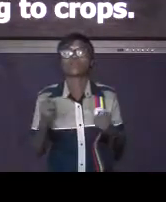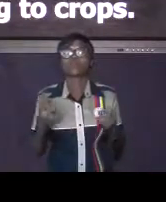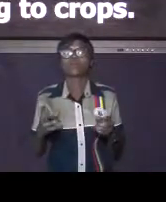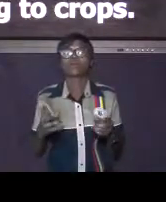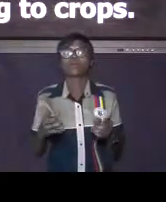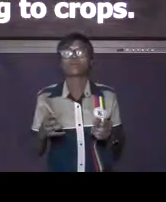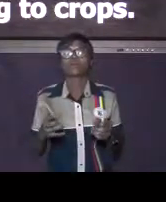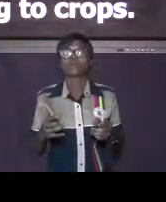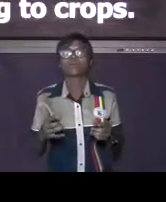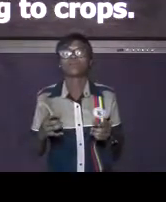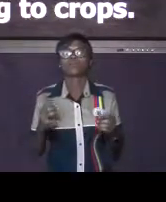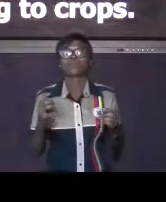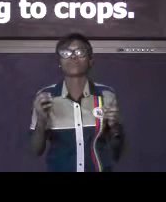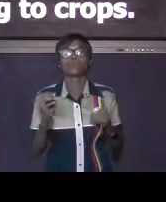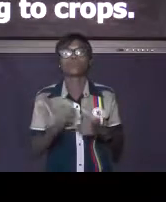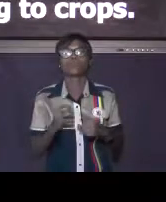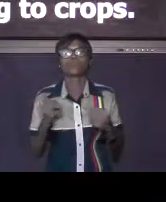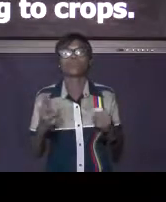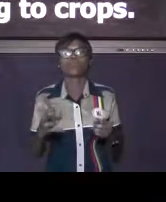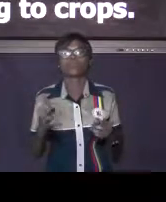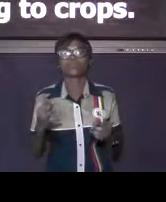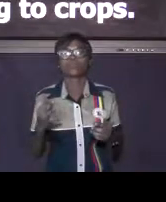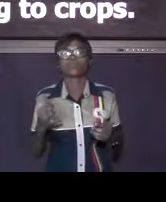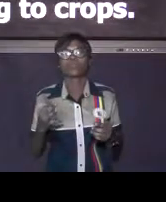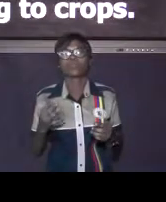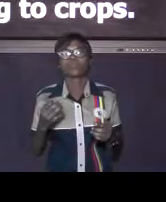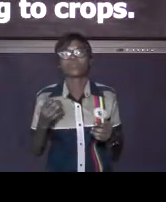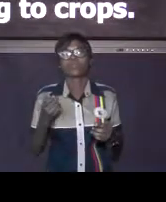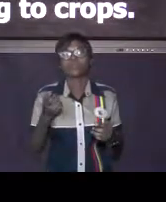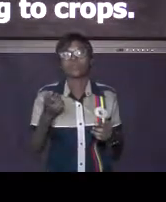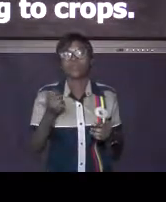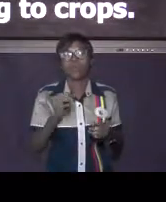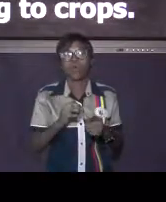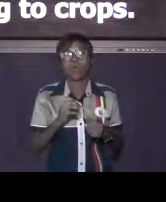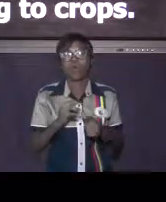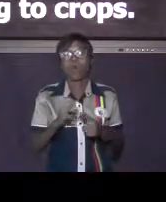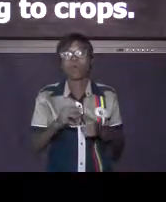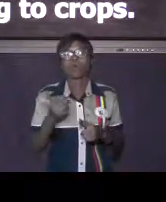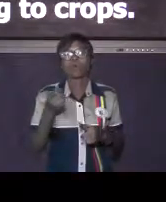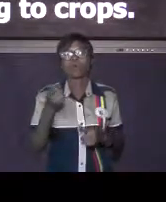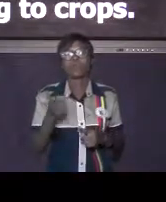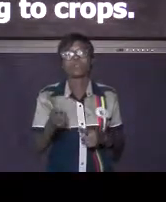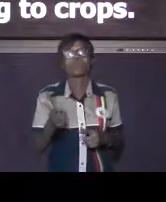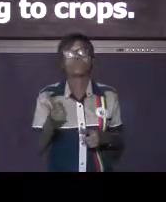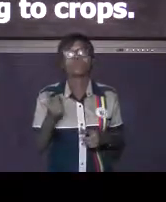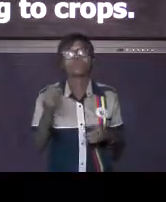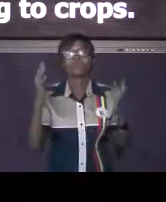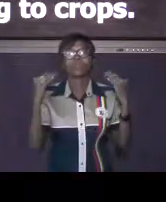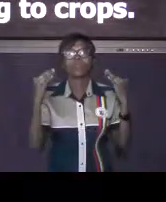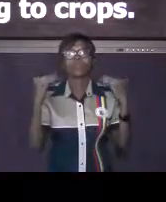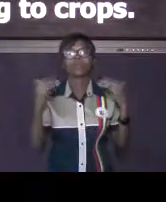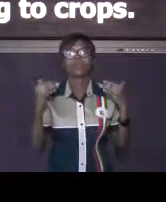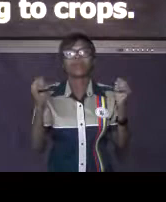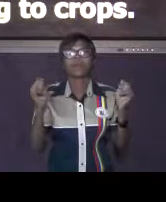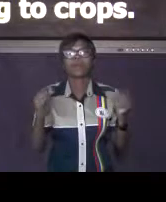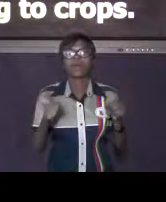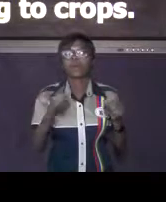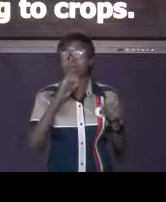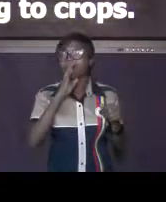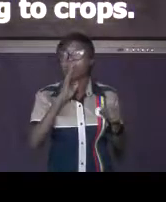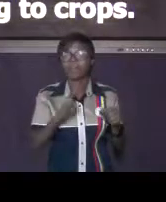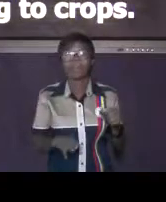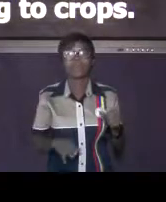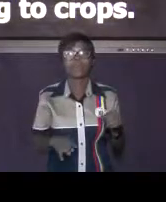to healthy plant. Too much, but there is this warning: too much or too little rainfall can be